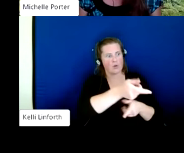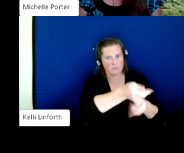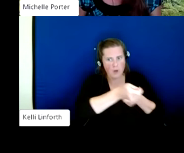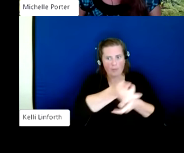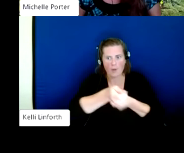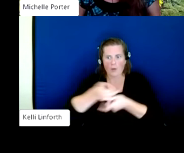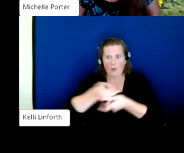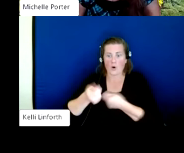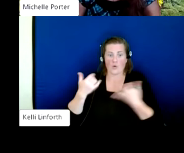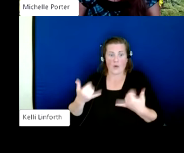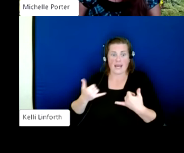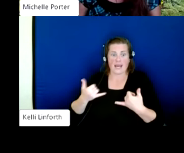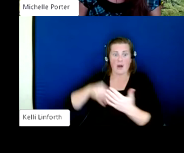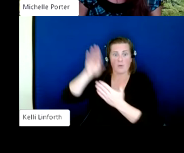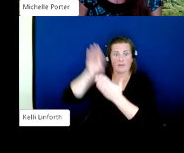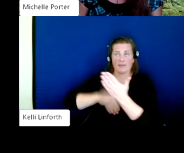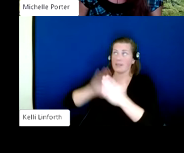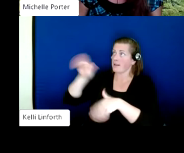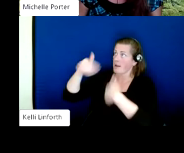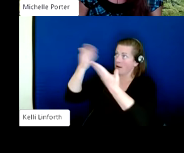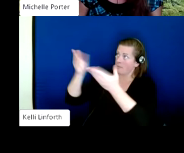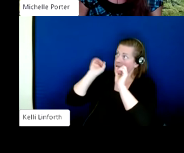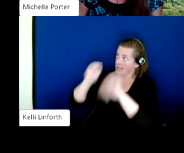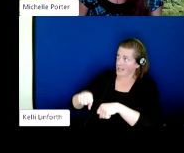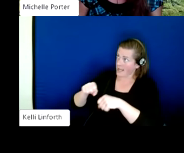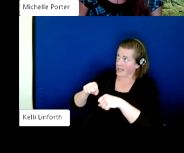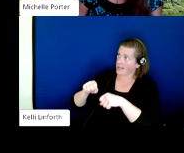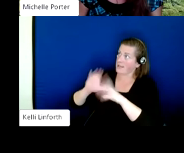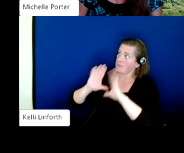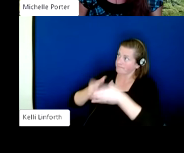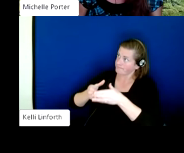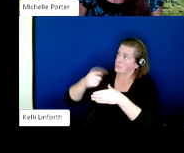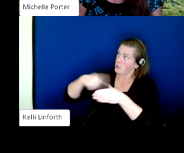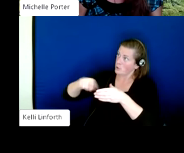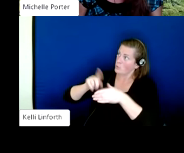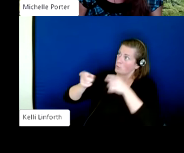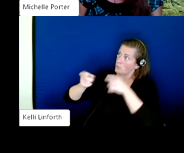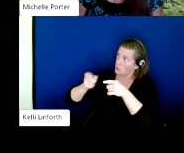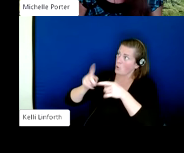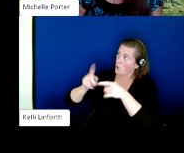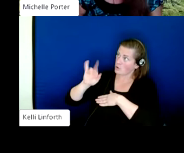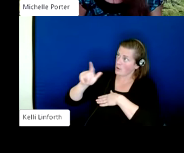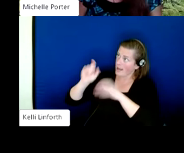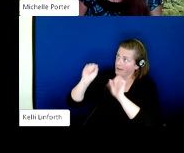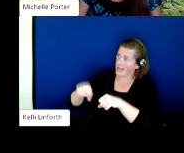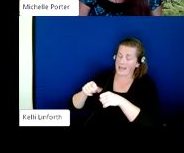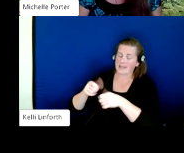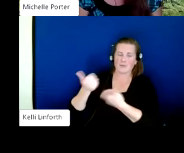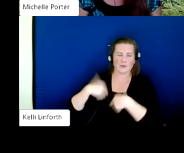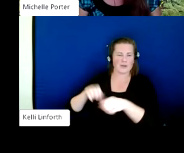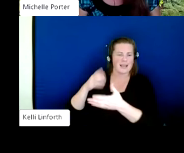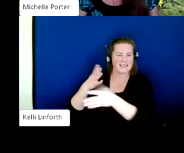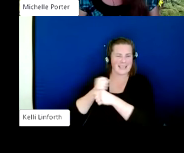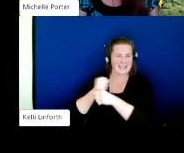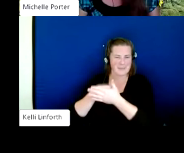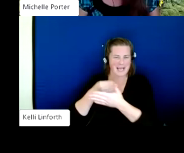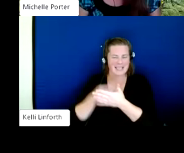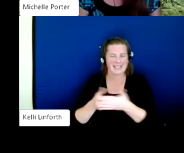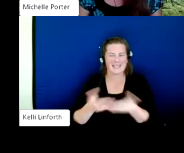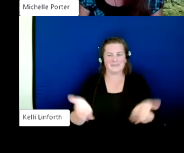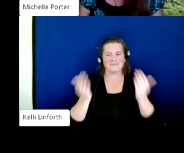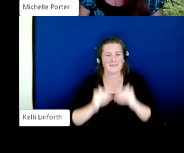to do a randomized controlled trial. But ultimately, as I said, we hope that